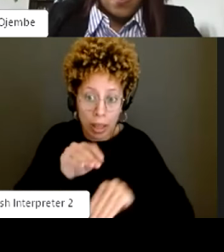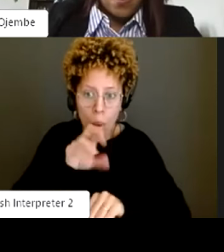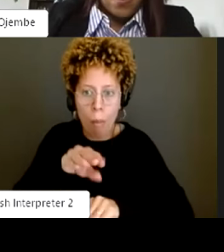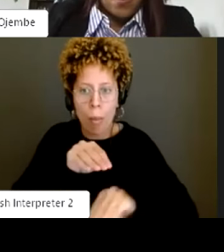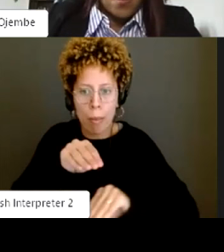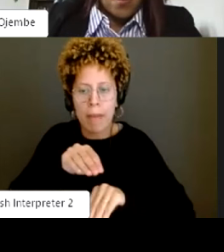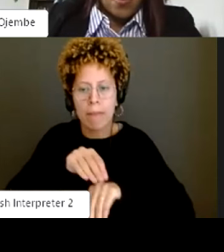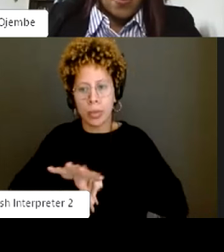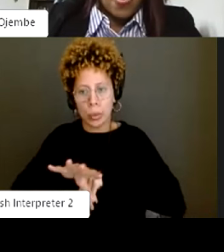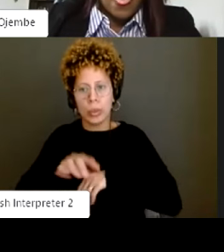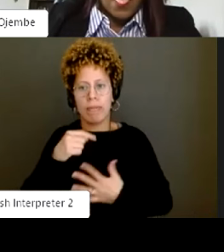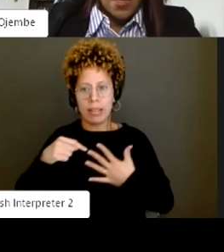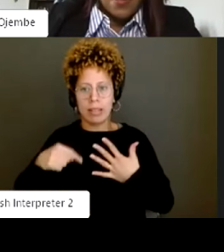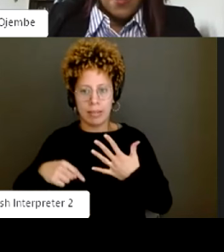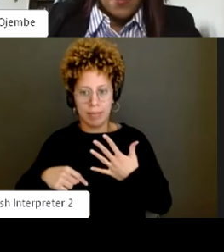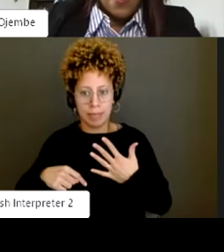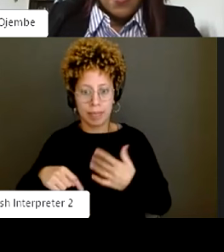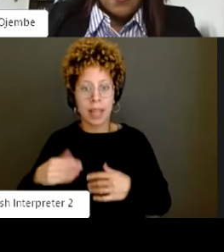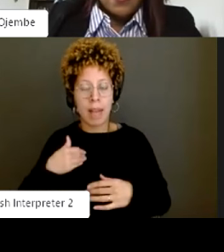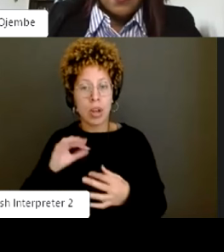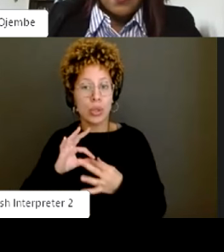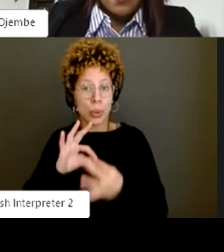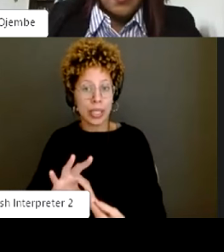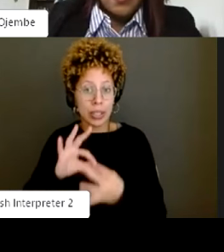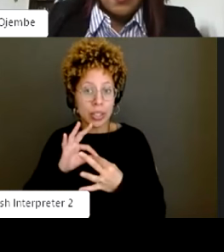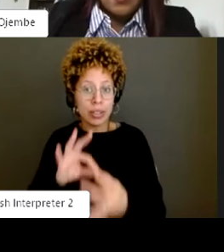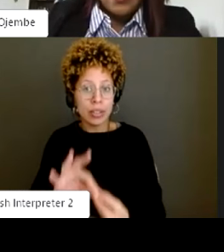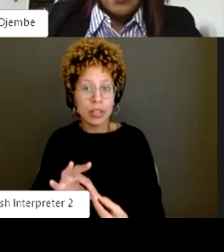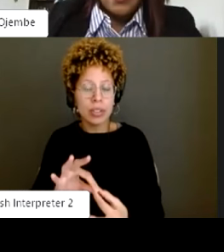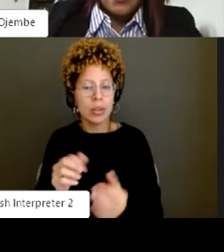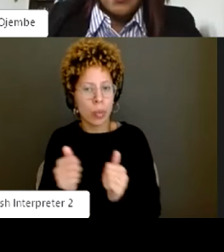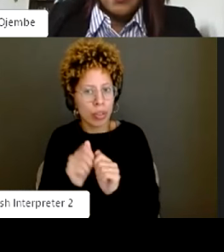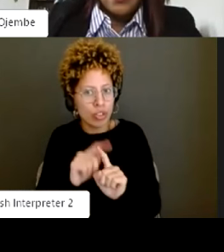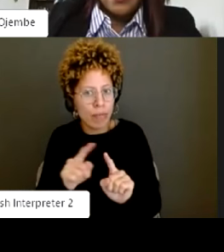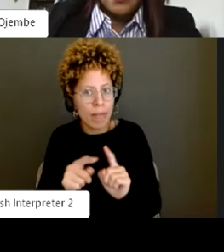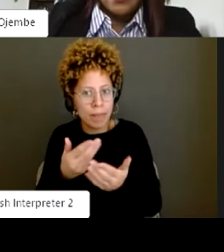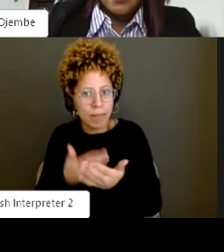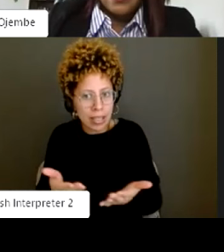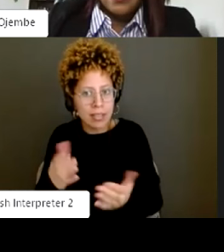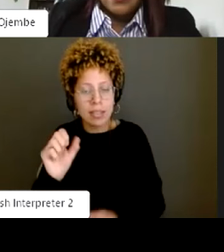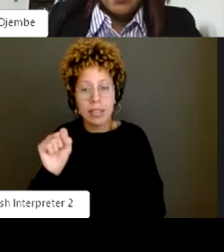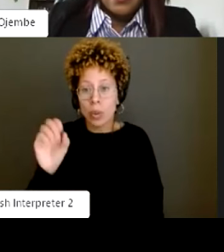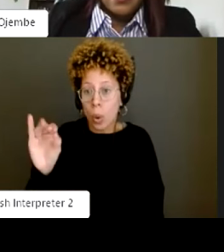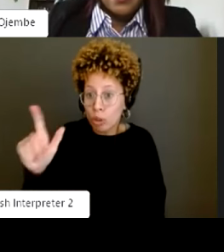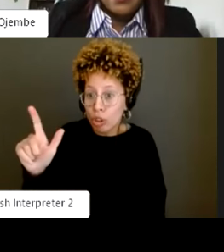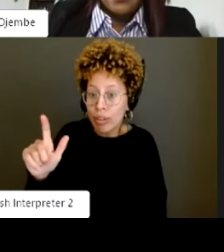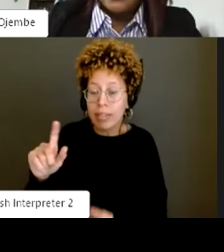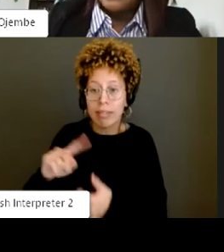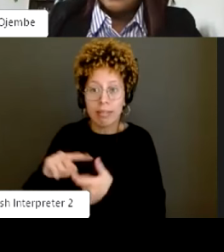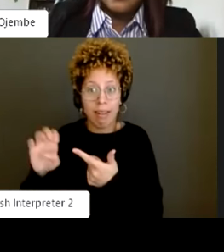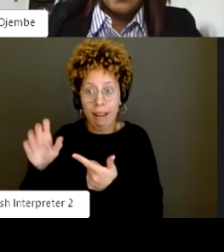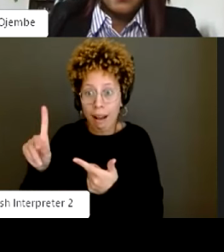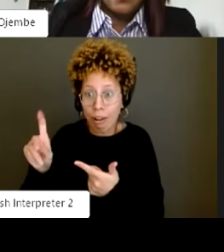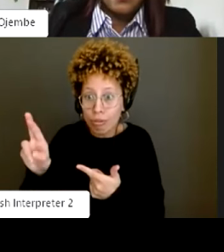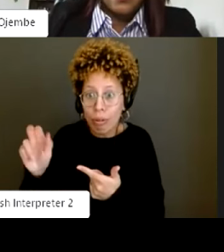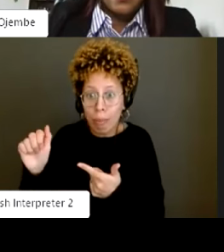is this cynical association between mobility and other several factors, including social, even including elder abuse, and even some